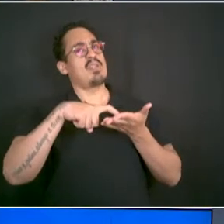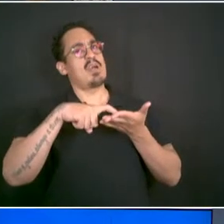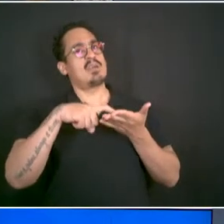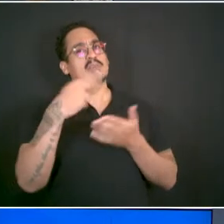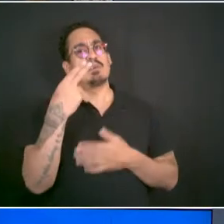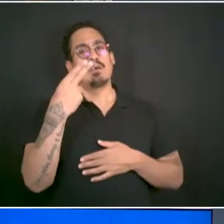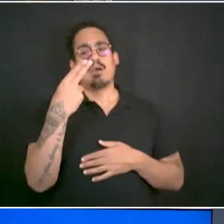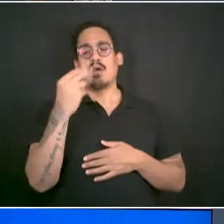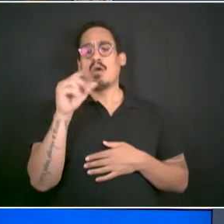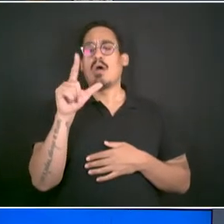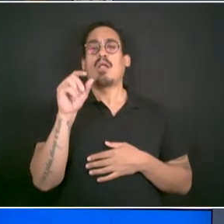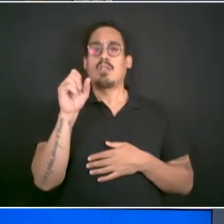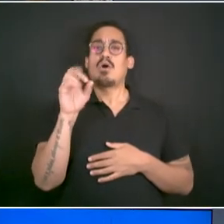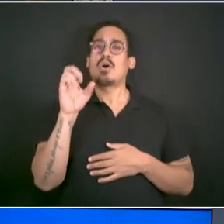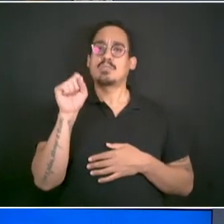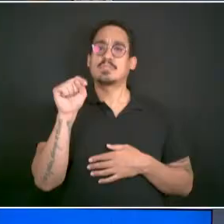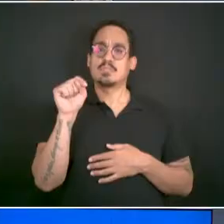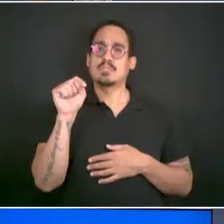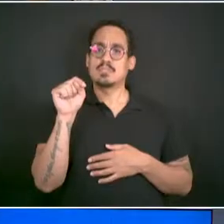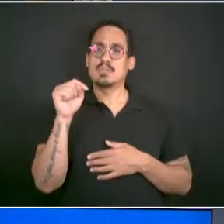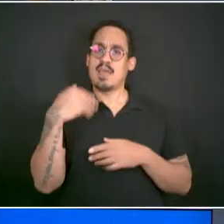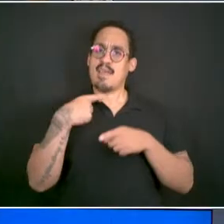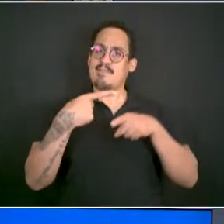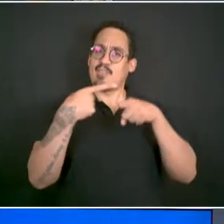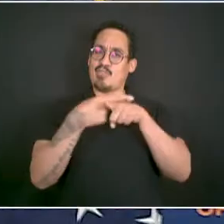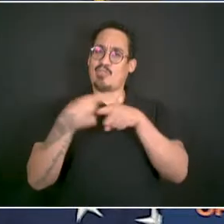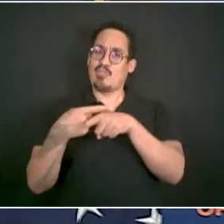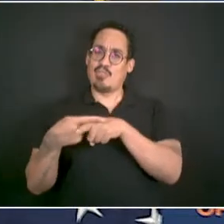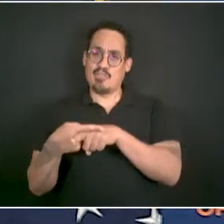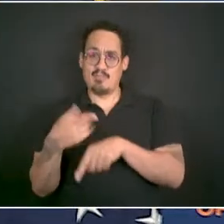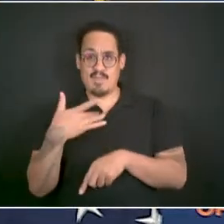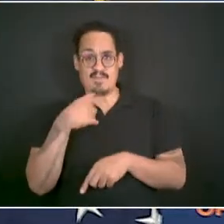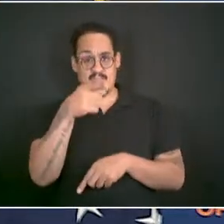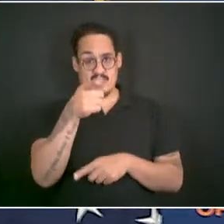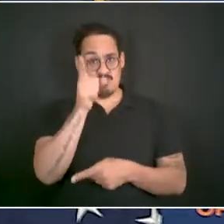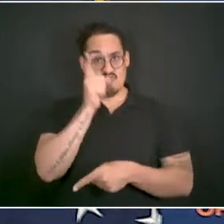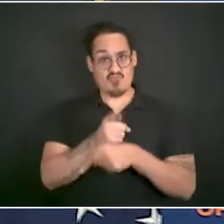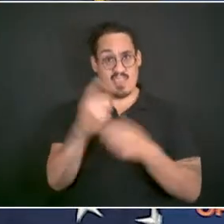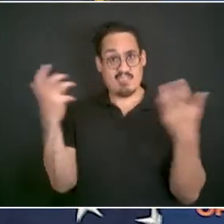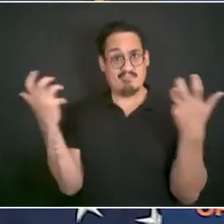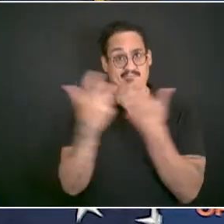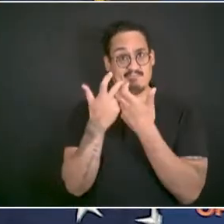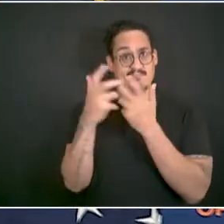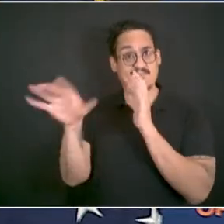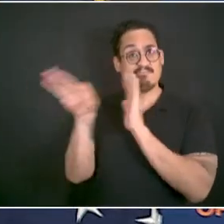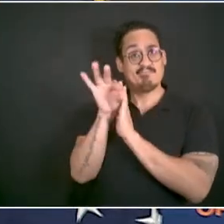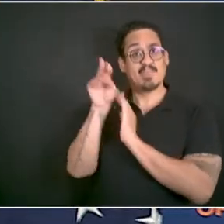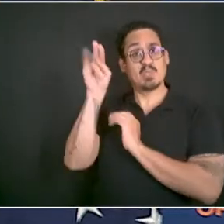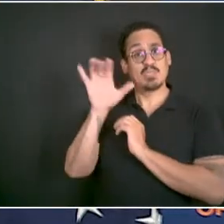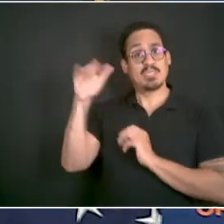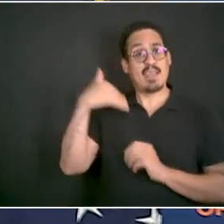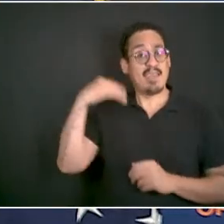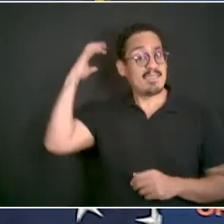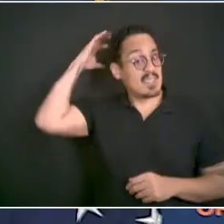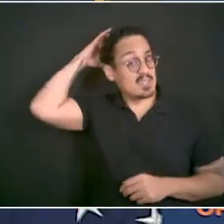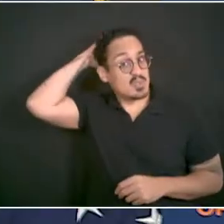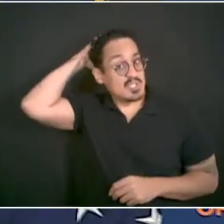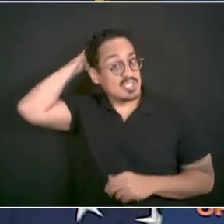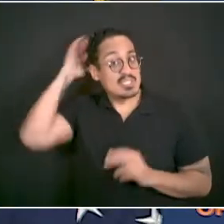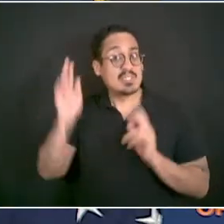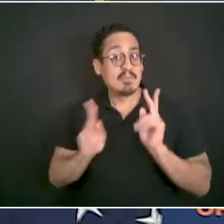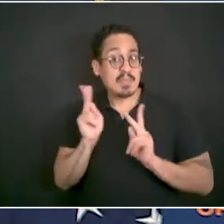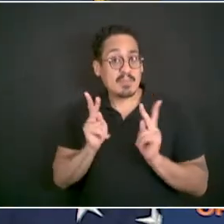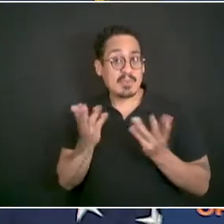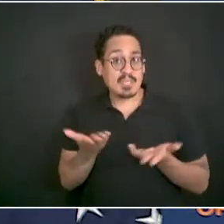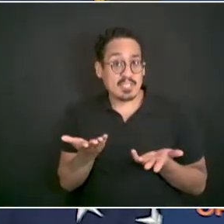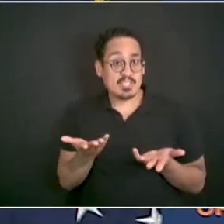the city of New York with a large Jewish population? Well, I think we point him out because he is the obvious, but let's